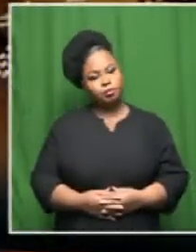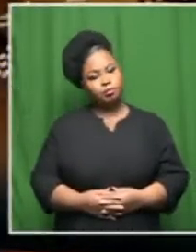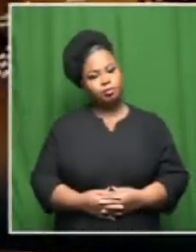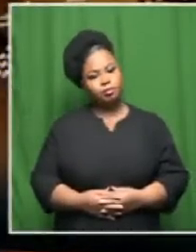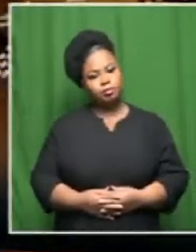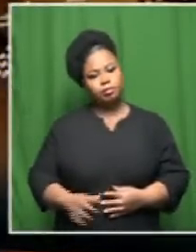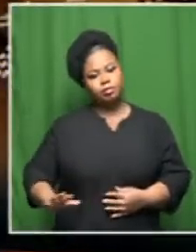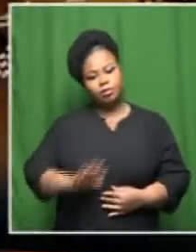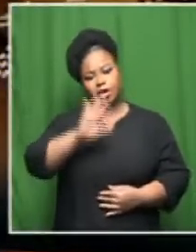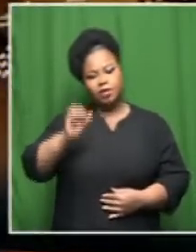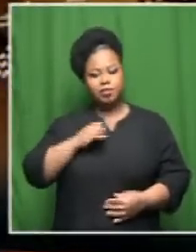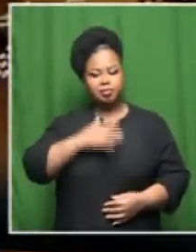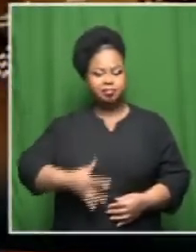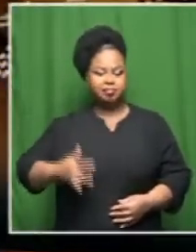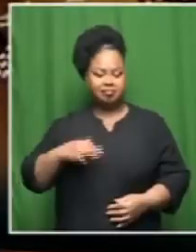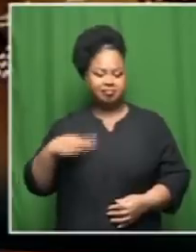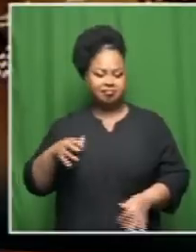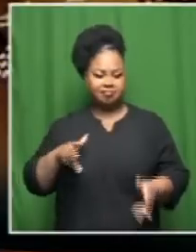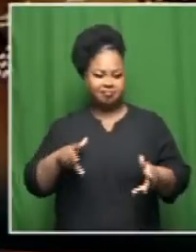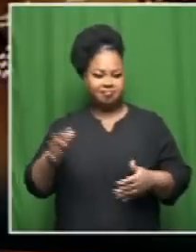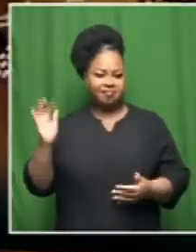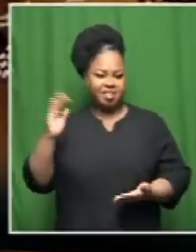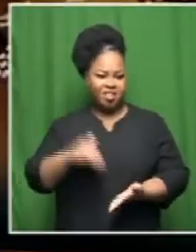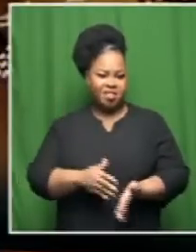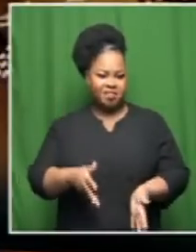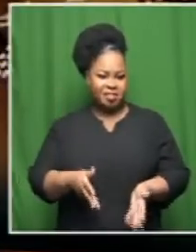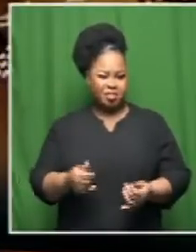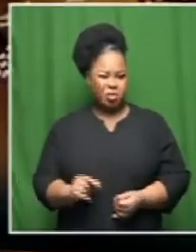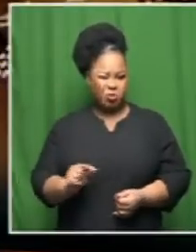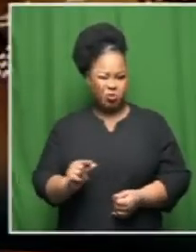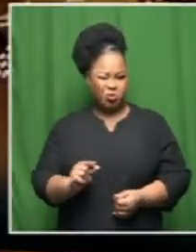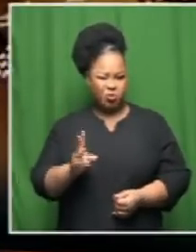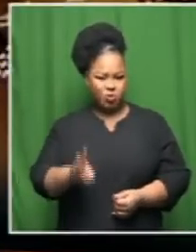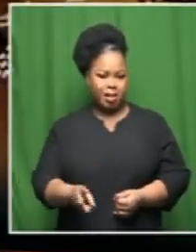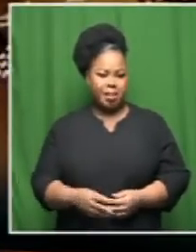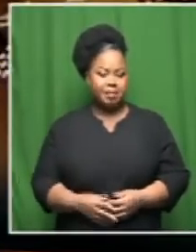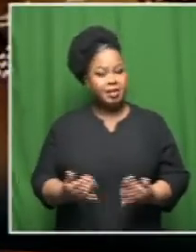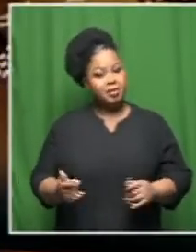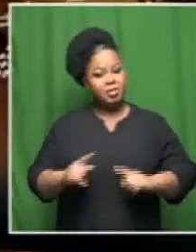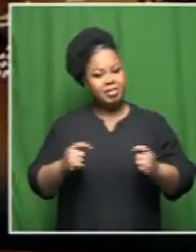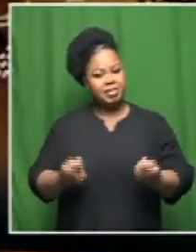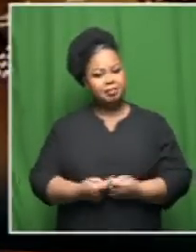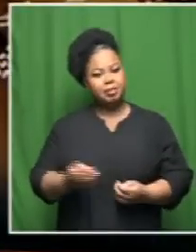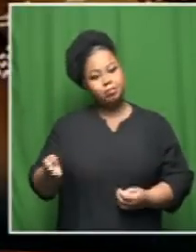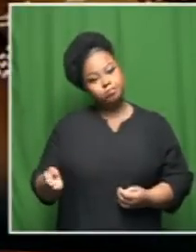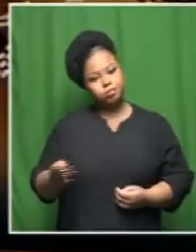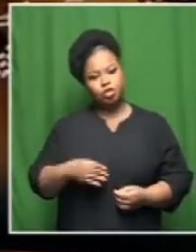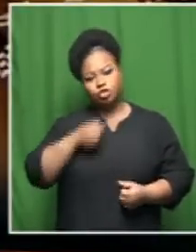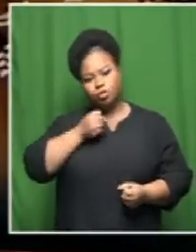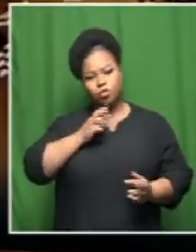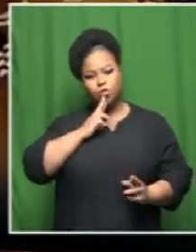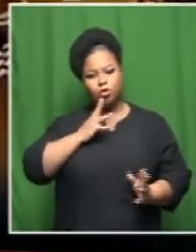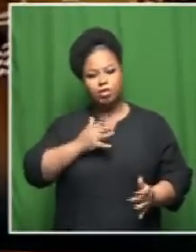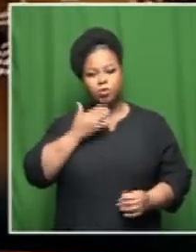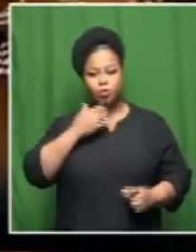Well, the African champions, Banyana Banyana, are arriving in the country in just a couple of hours, and we've got our team of reporters